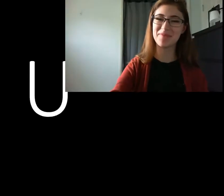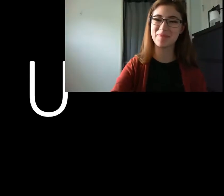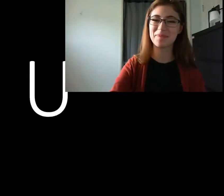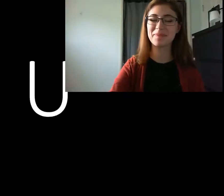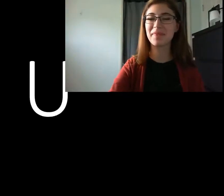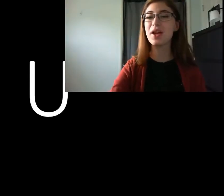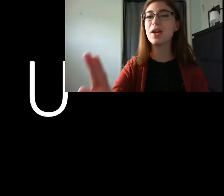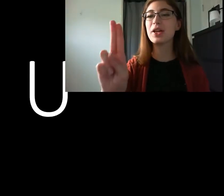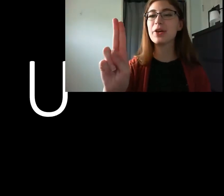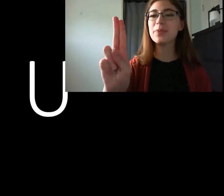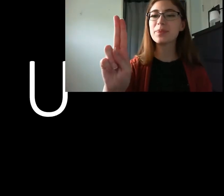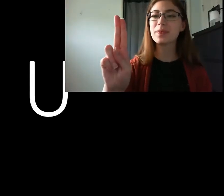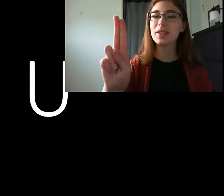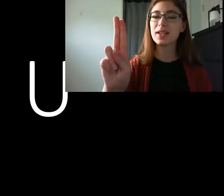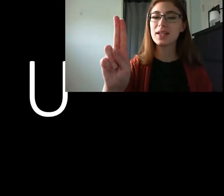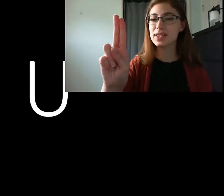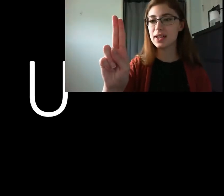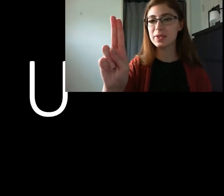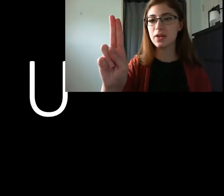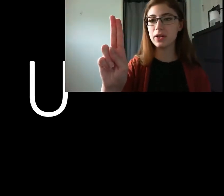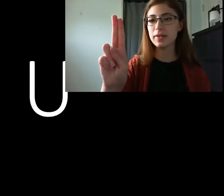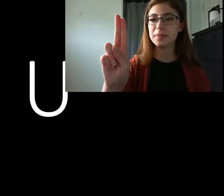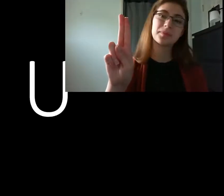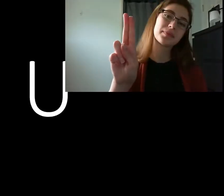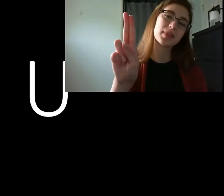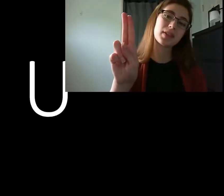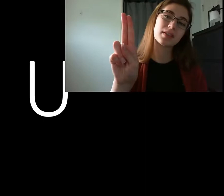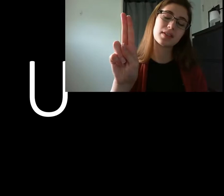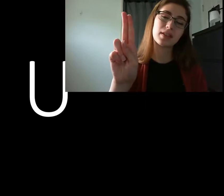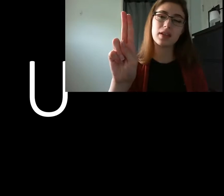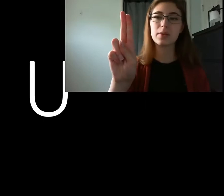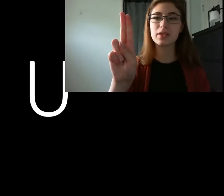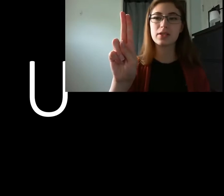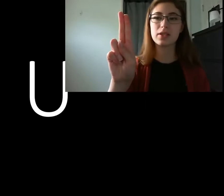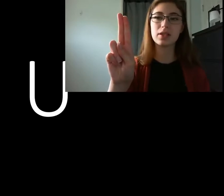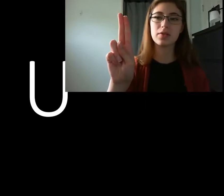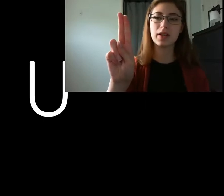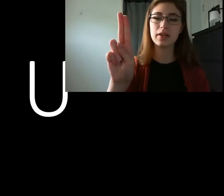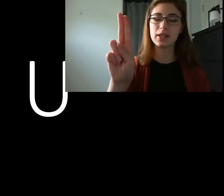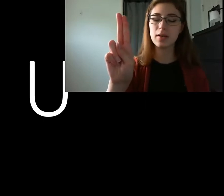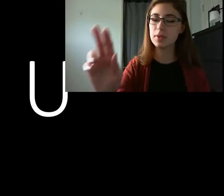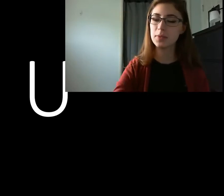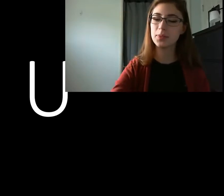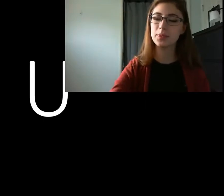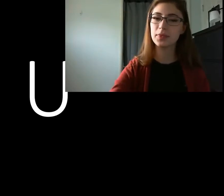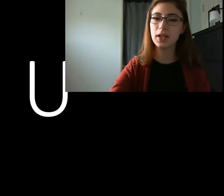T. U, Scout's Honor. U is just 2 fingers.